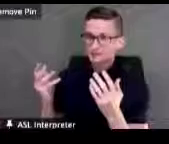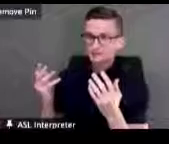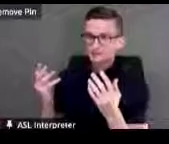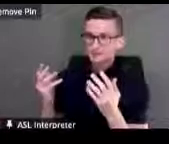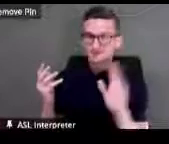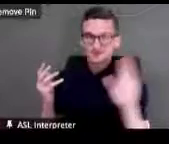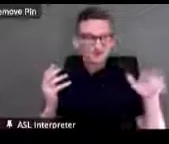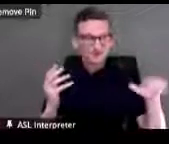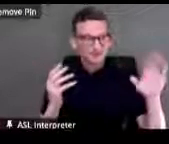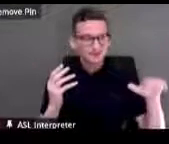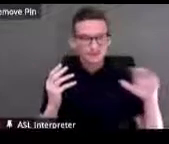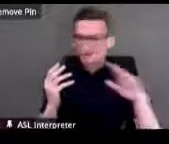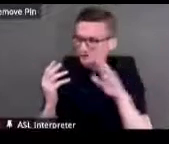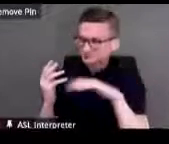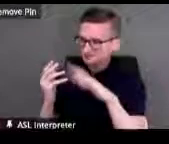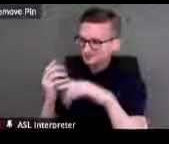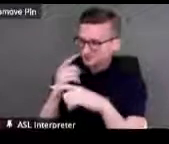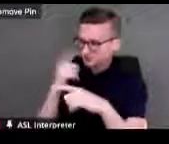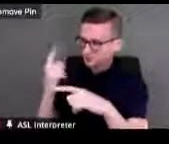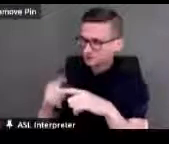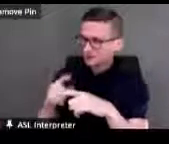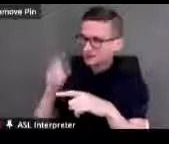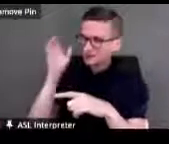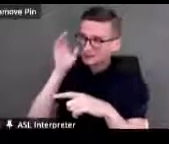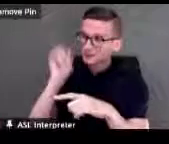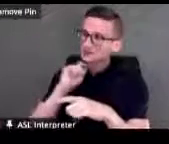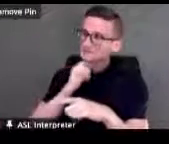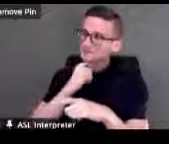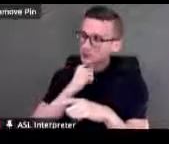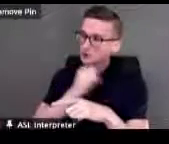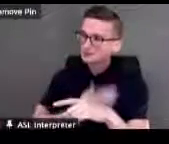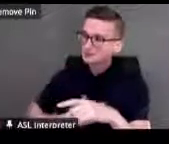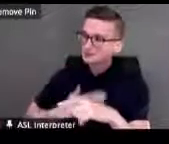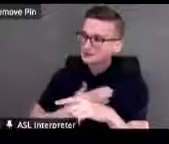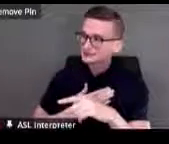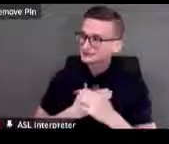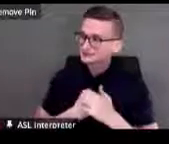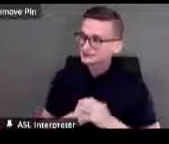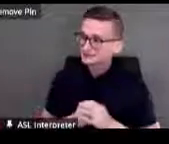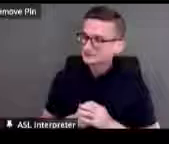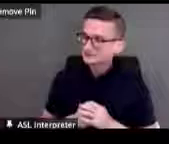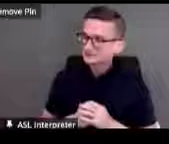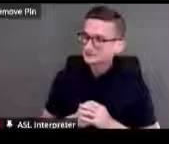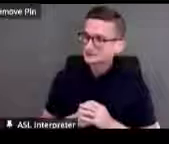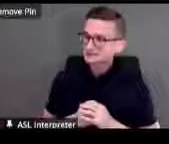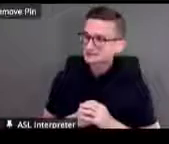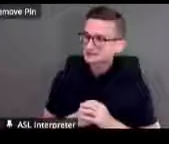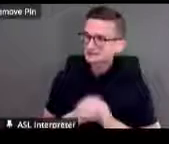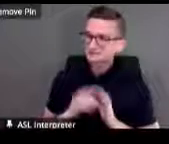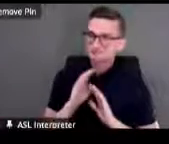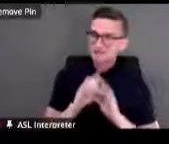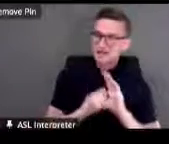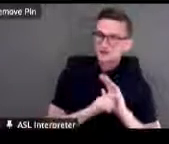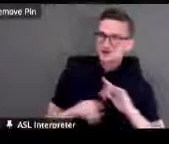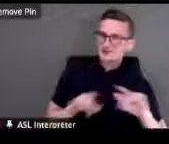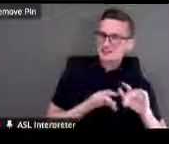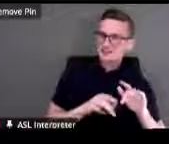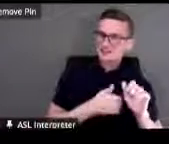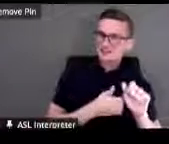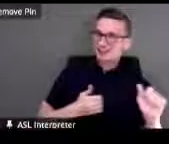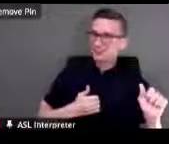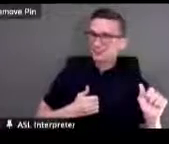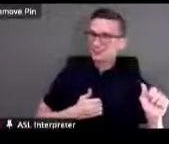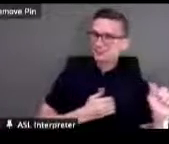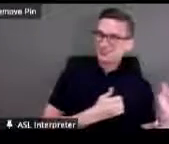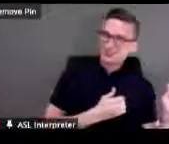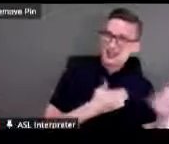your computer? Feedback or distortion during your call. Once you are waiting in the queue, be alert for when it is your